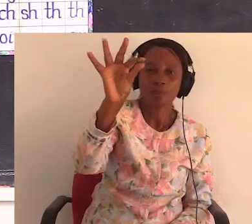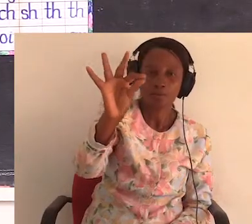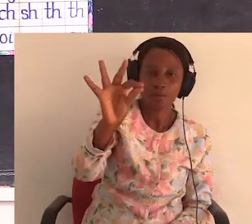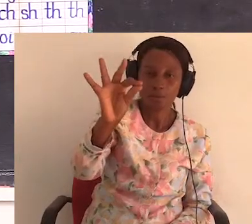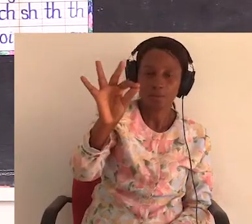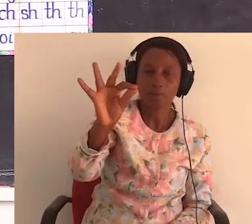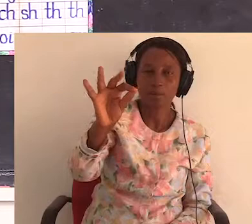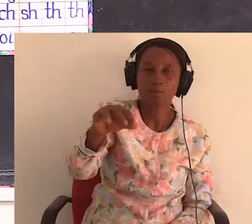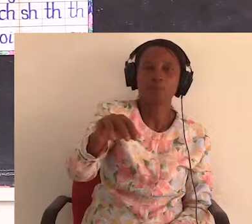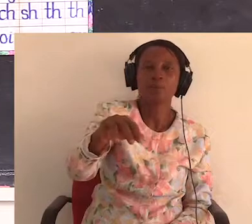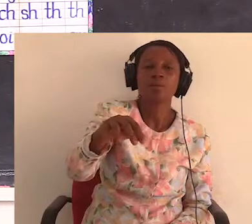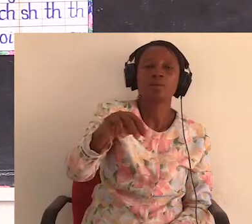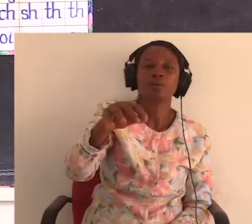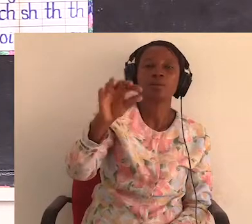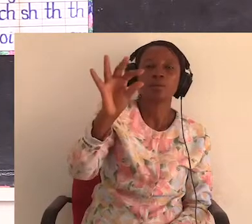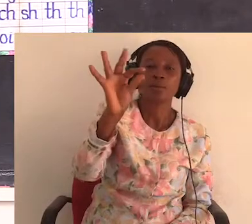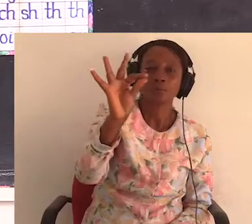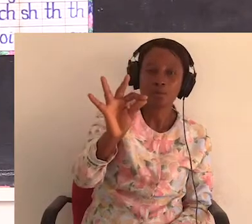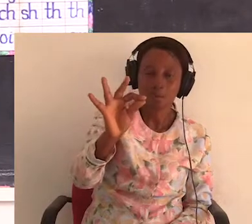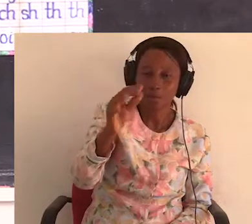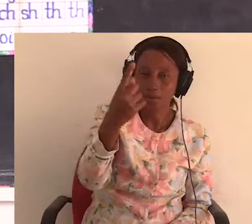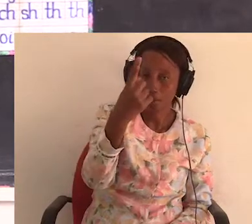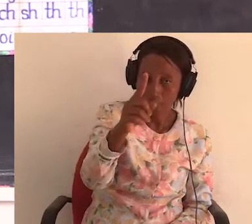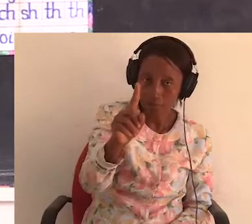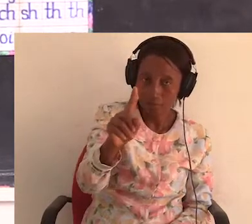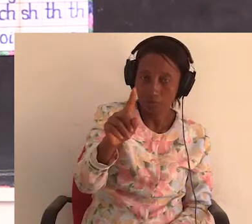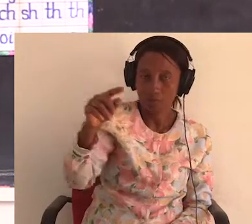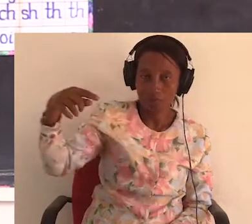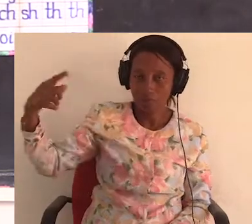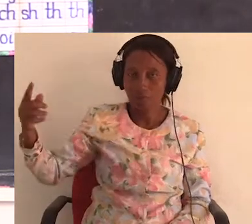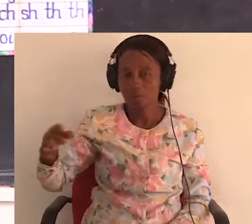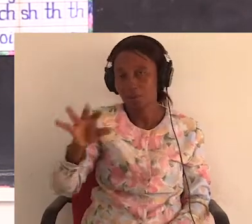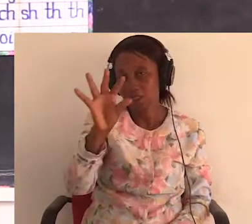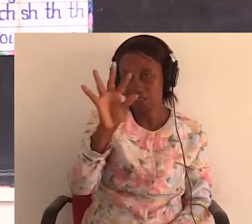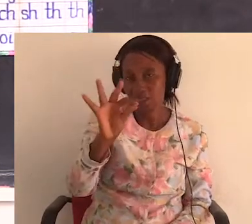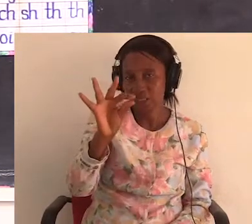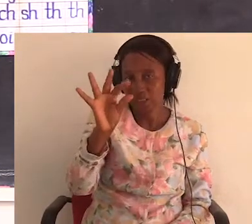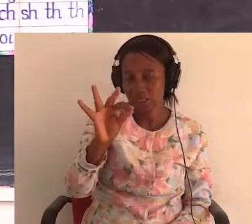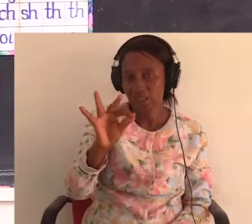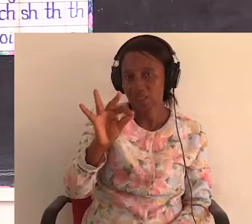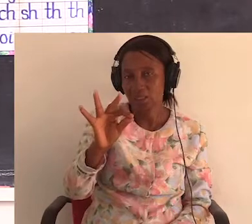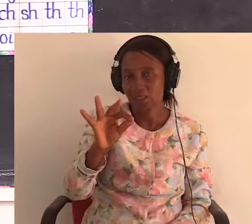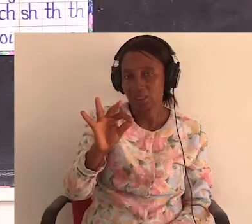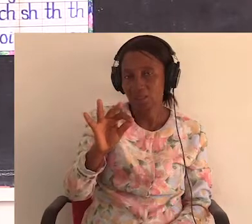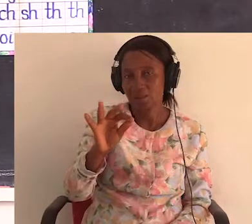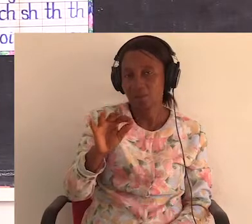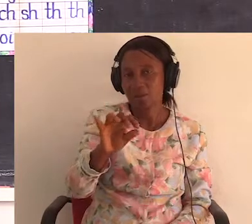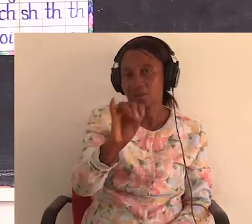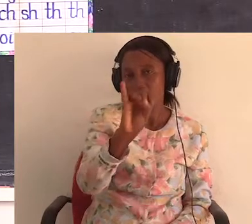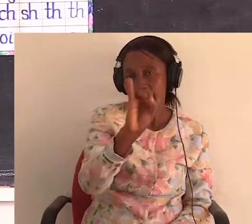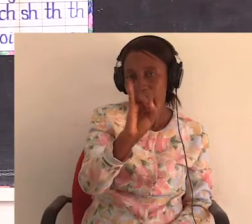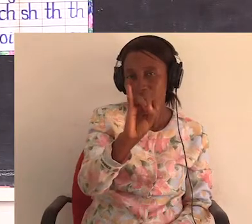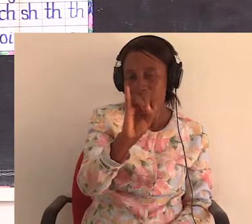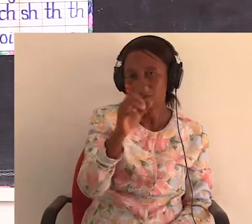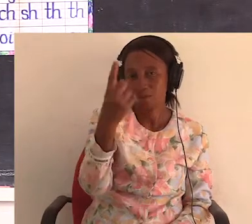at the first sound is, sorry, you look at tap, the first sound is T. And then when you look at I,